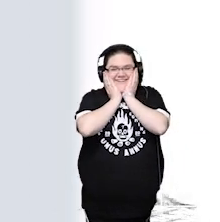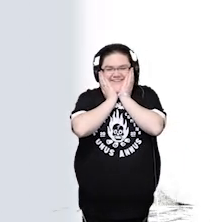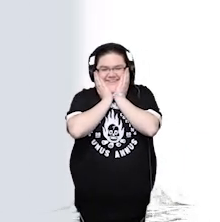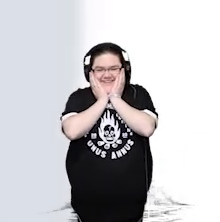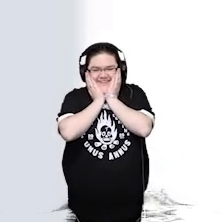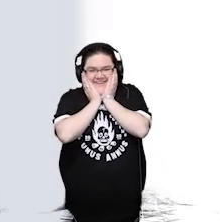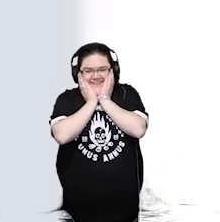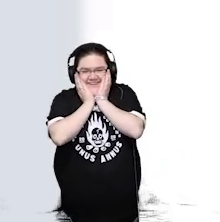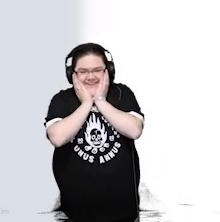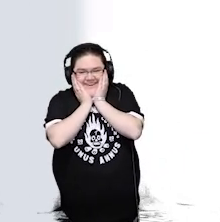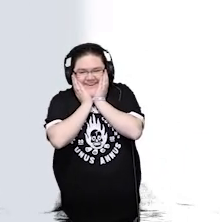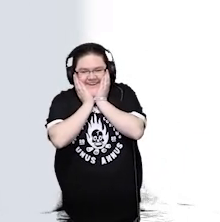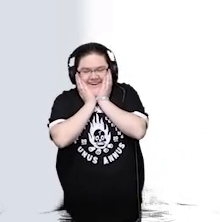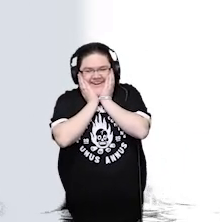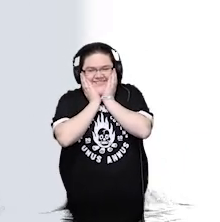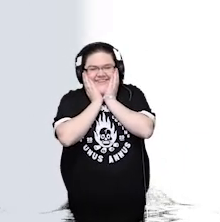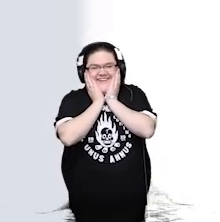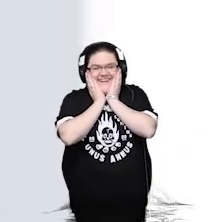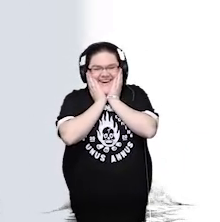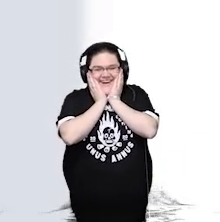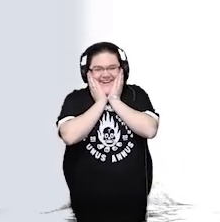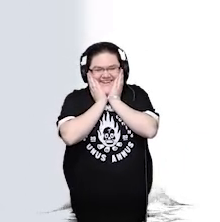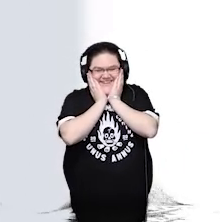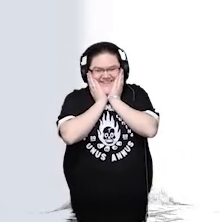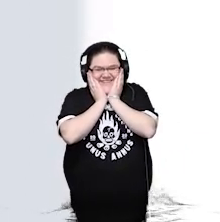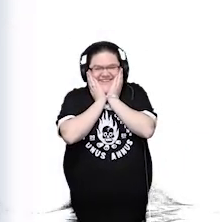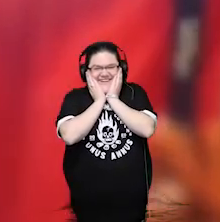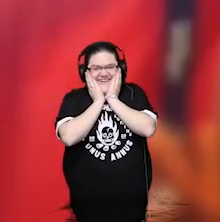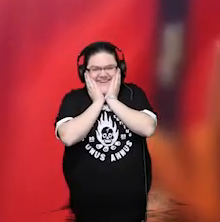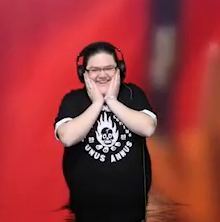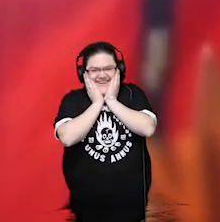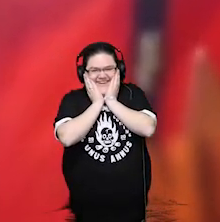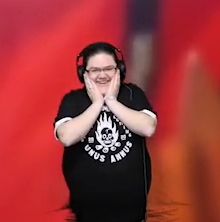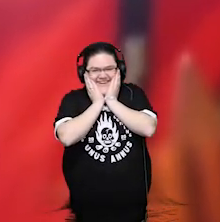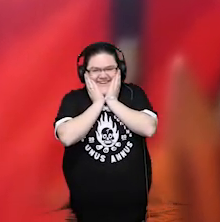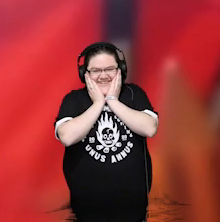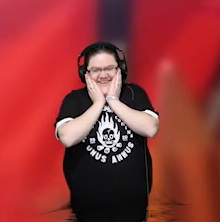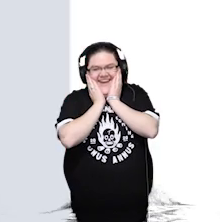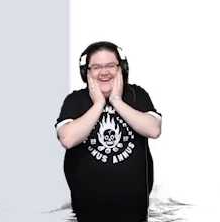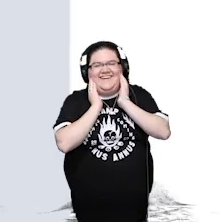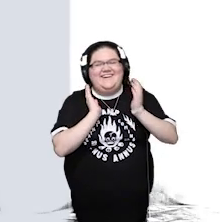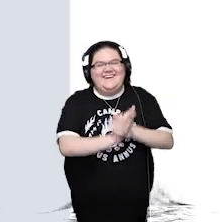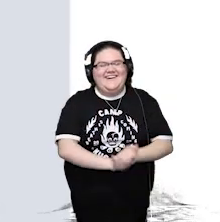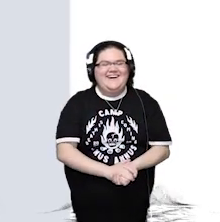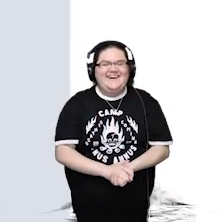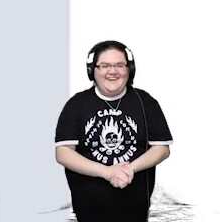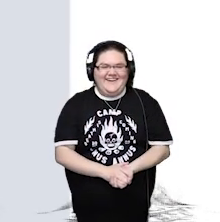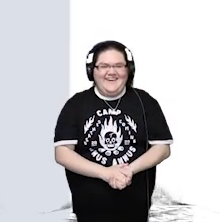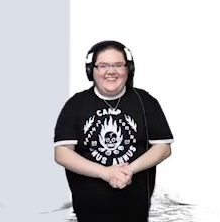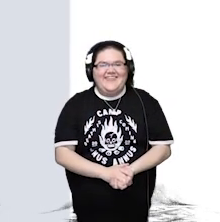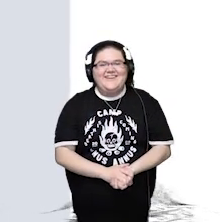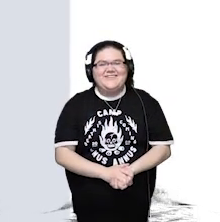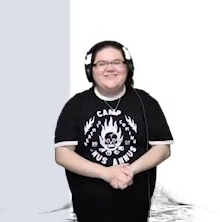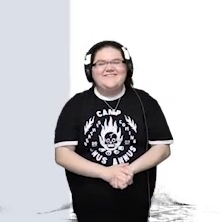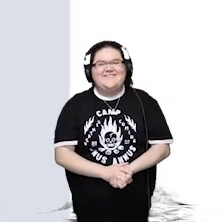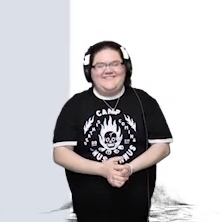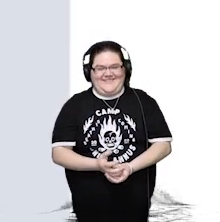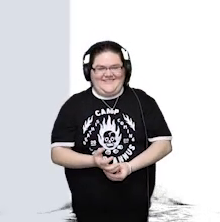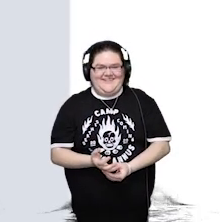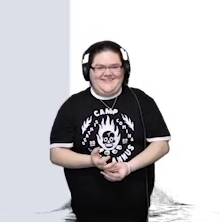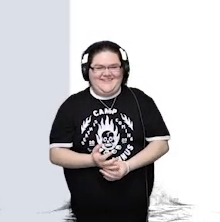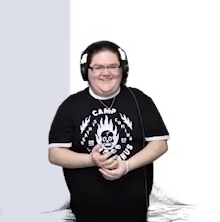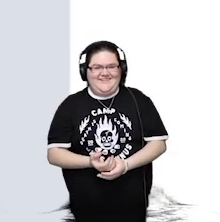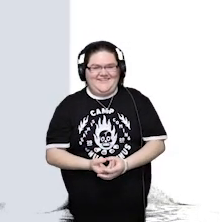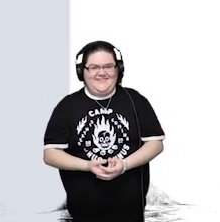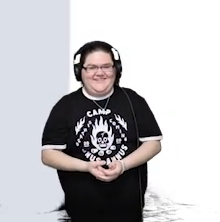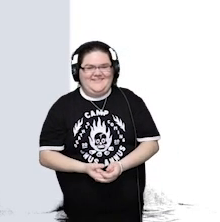My God. Oh my goodness, yes, the original photo from way back when I used to rock around wearing animal hats. Yeah. That is so awesome. Well, Nate, that once again, cool. Thank